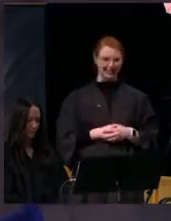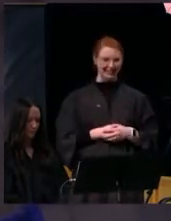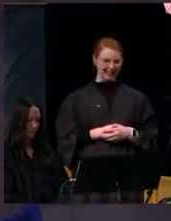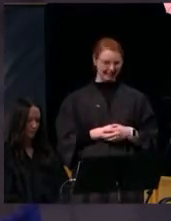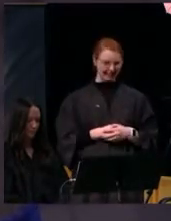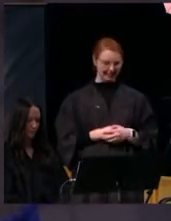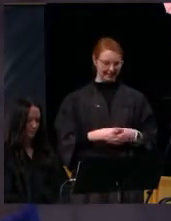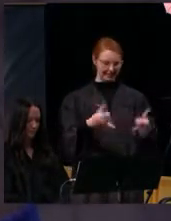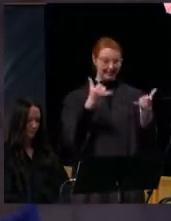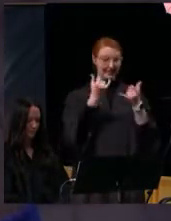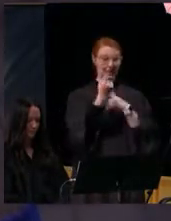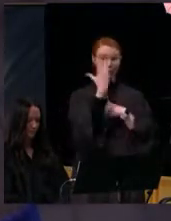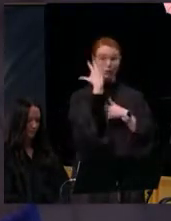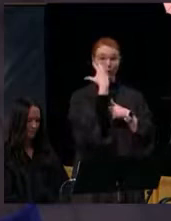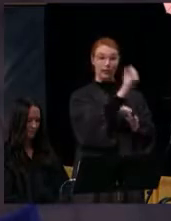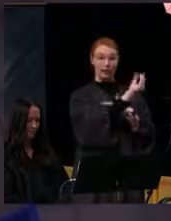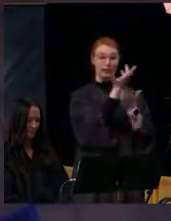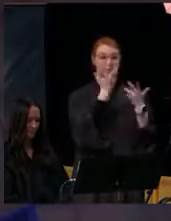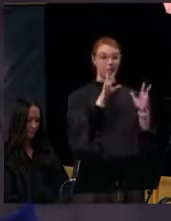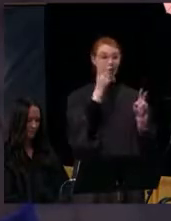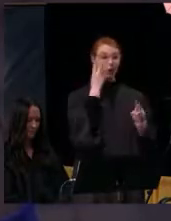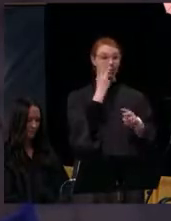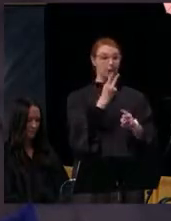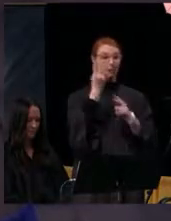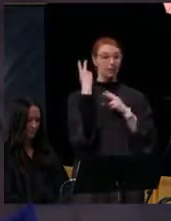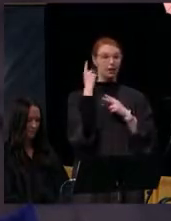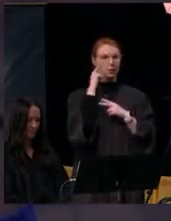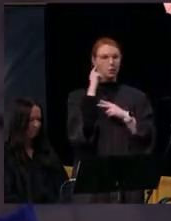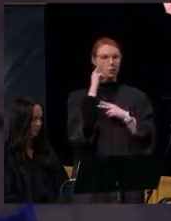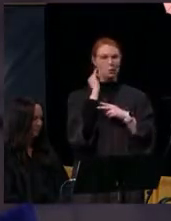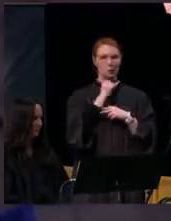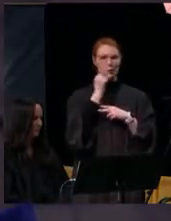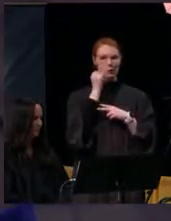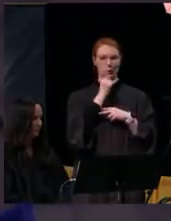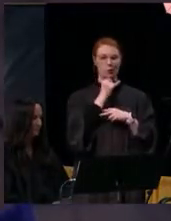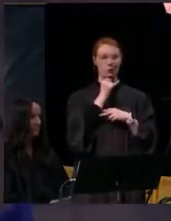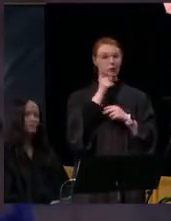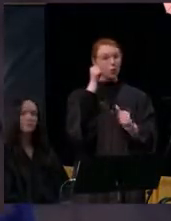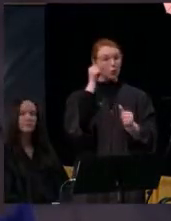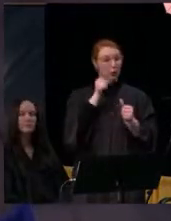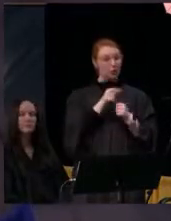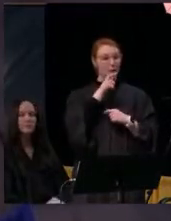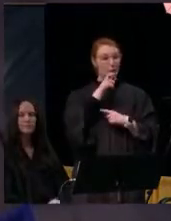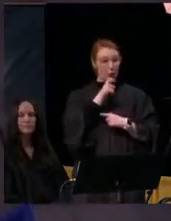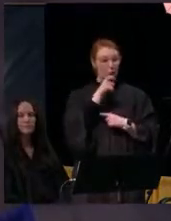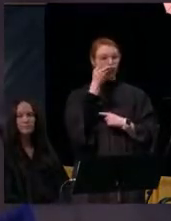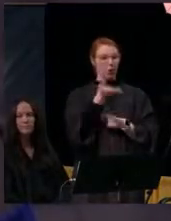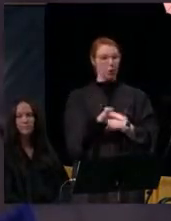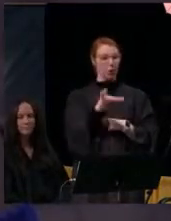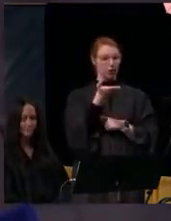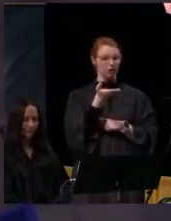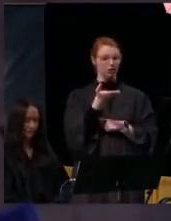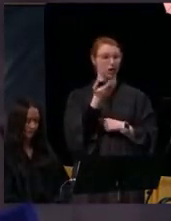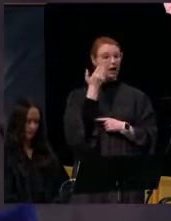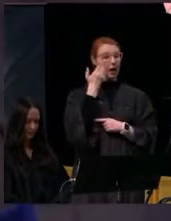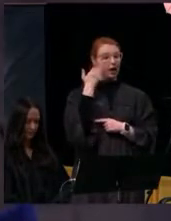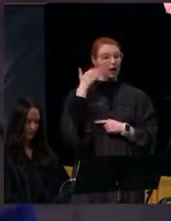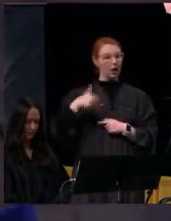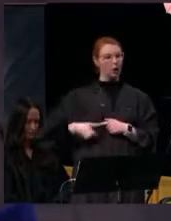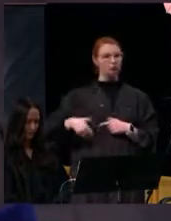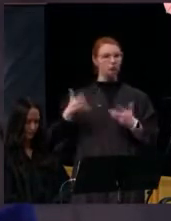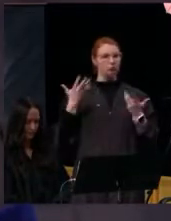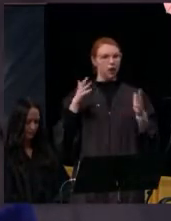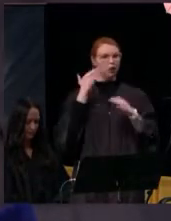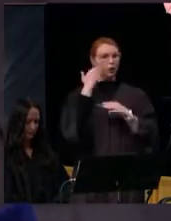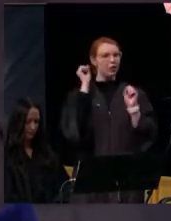As you leave here and look back on today and your accomplishments thus far, never forget who you are. Know that you've already proven your